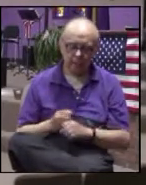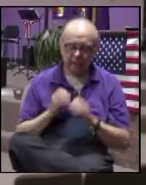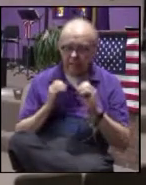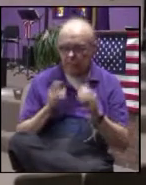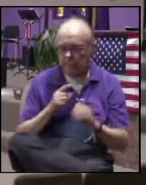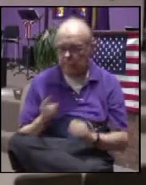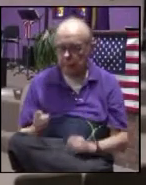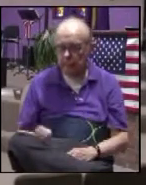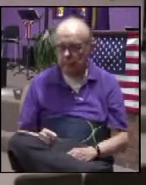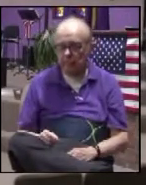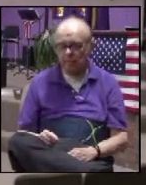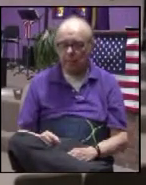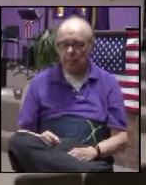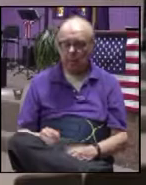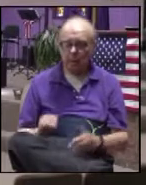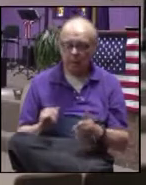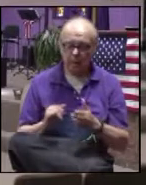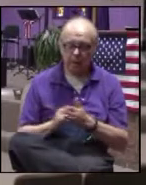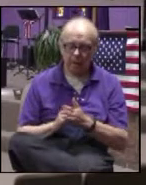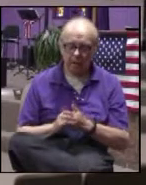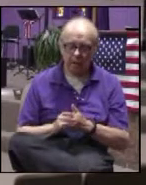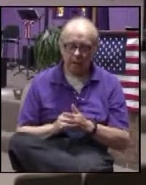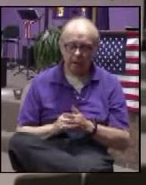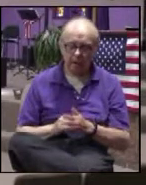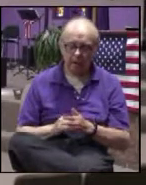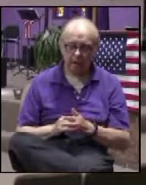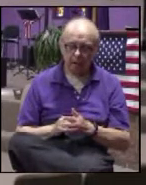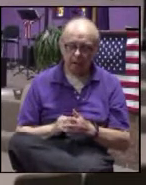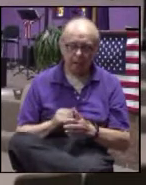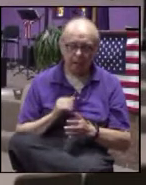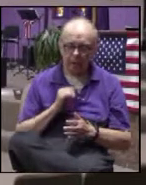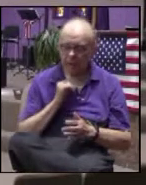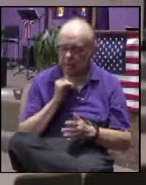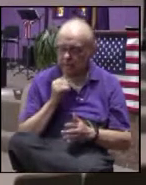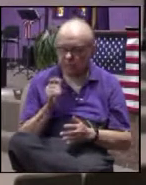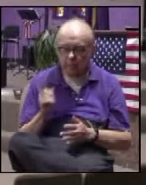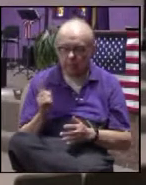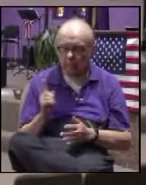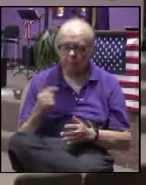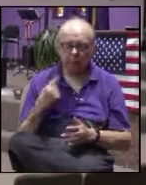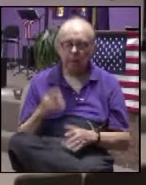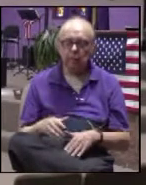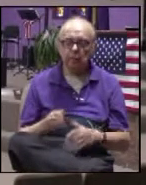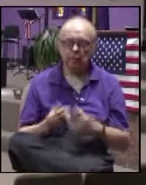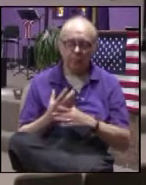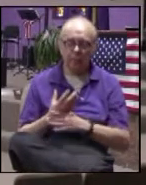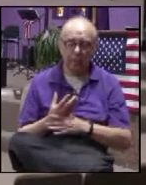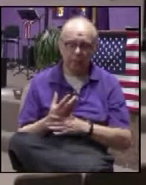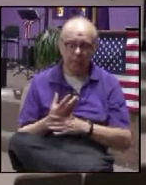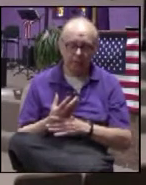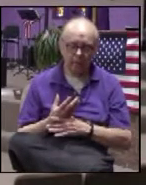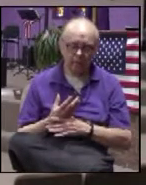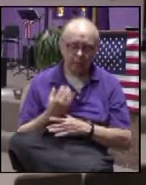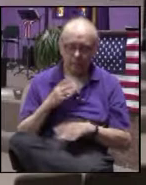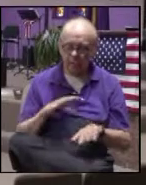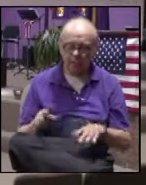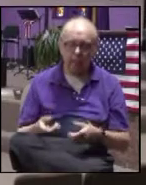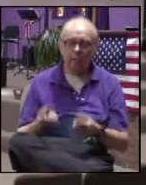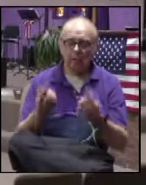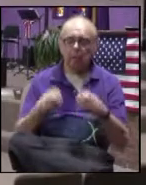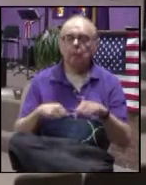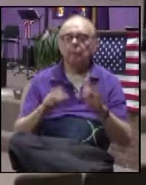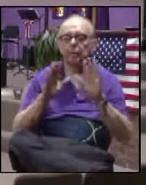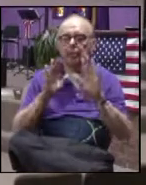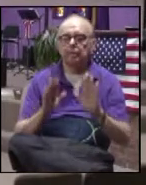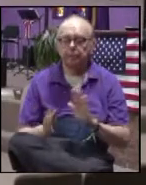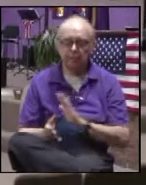you this isn't where we grow. If all you do is come to Sunday